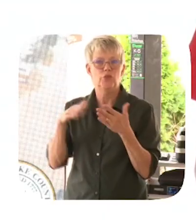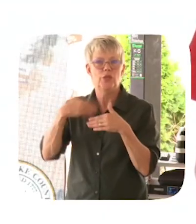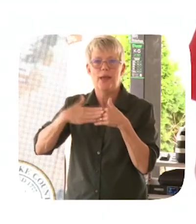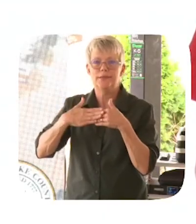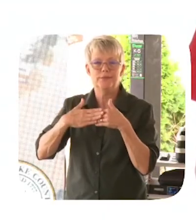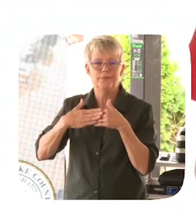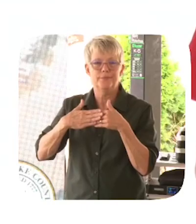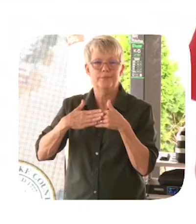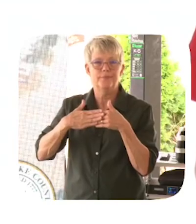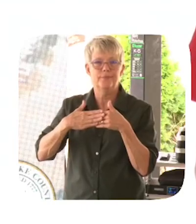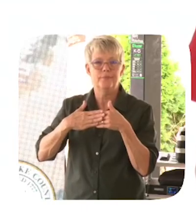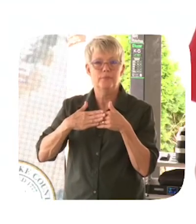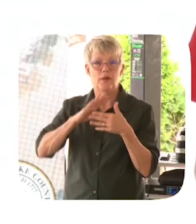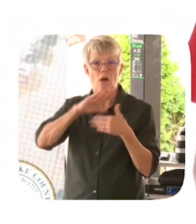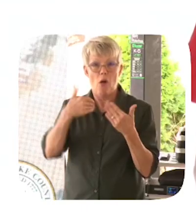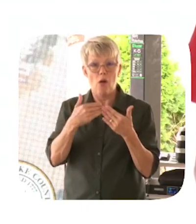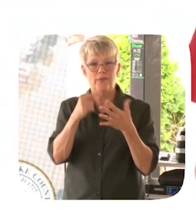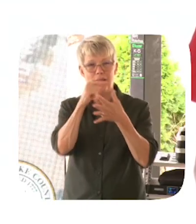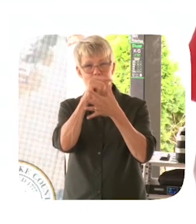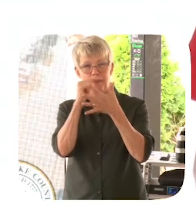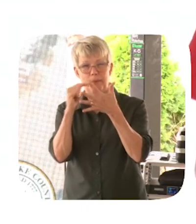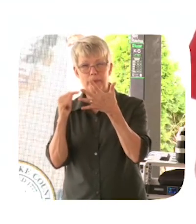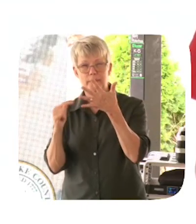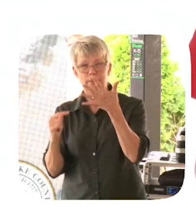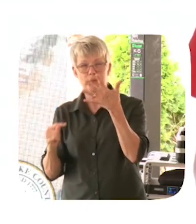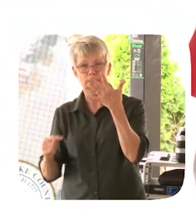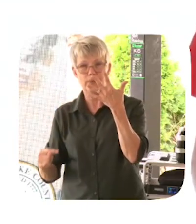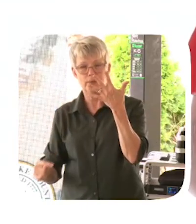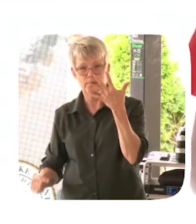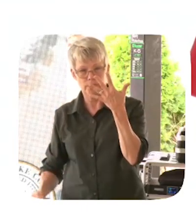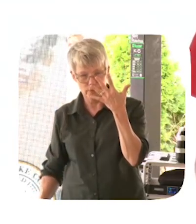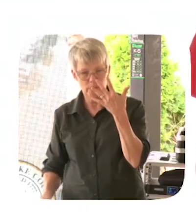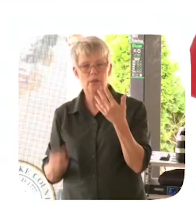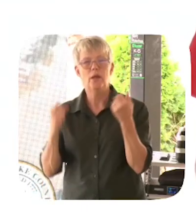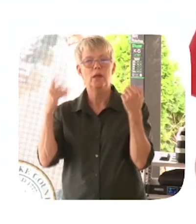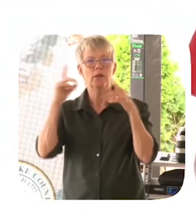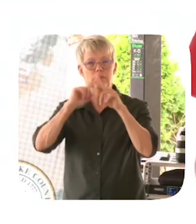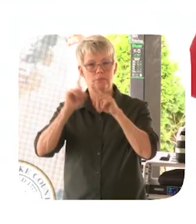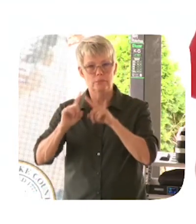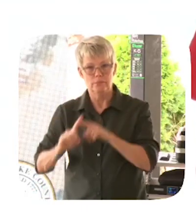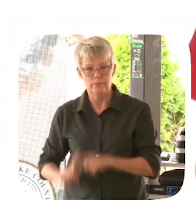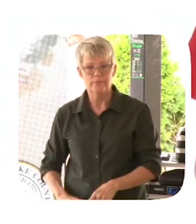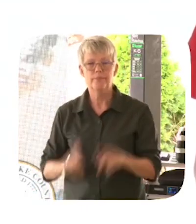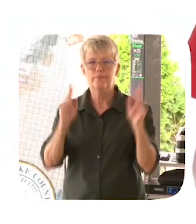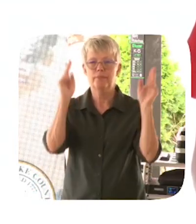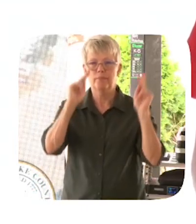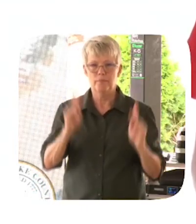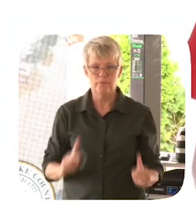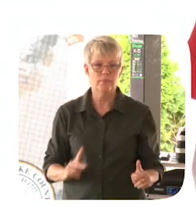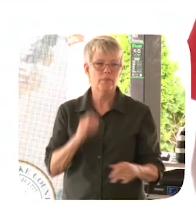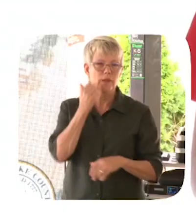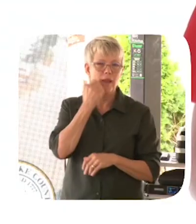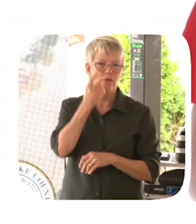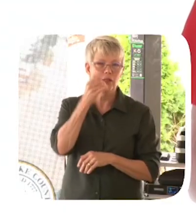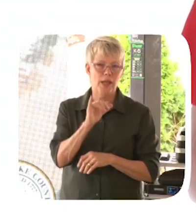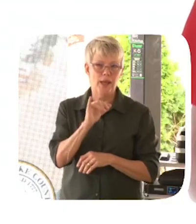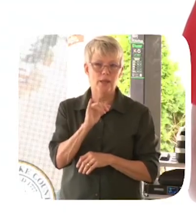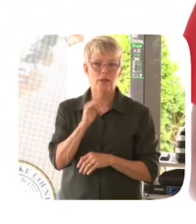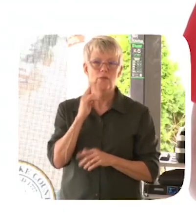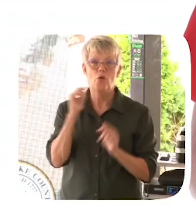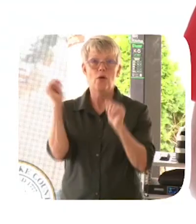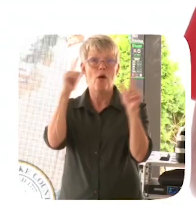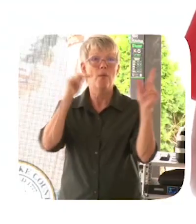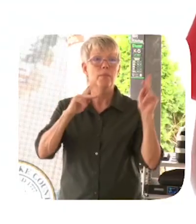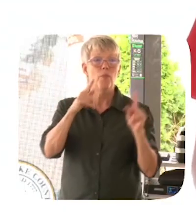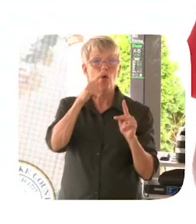All of these acts of kindness happened in many different ways and were performed by many different people every day. To all those in our community